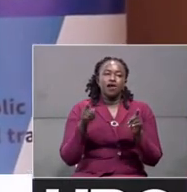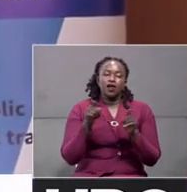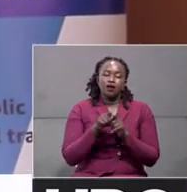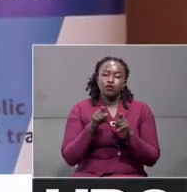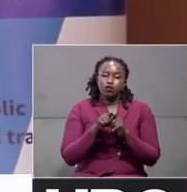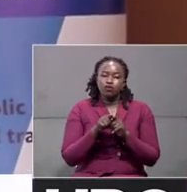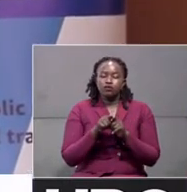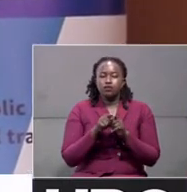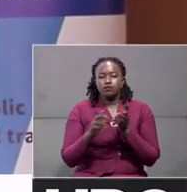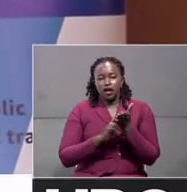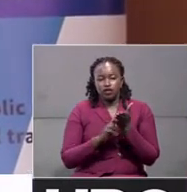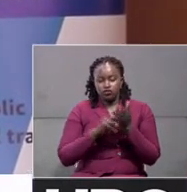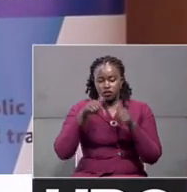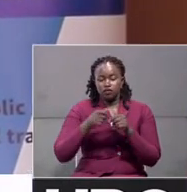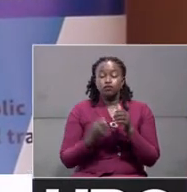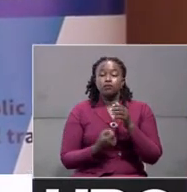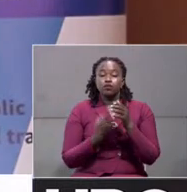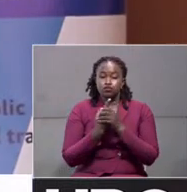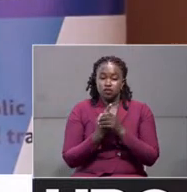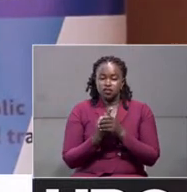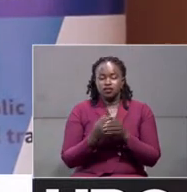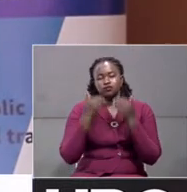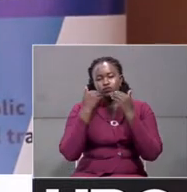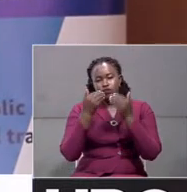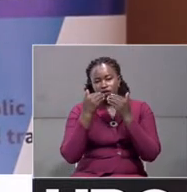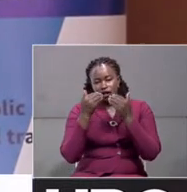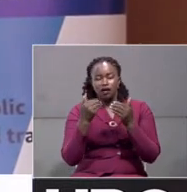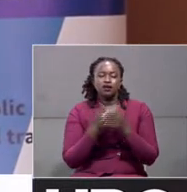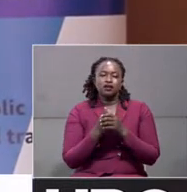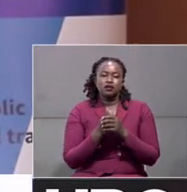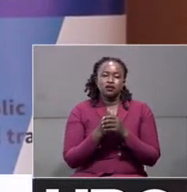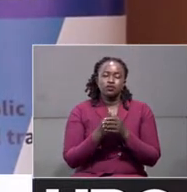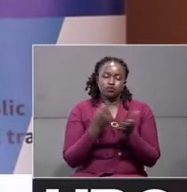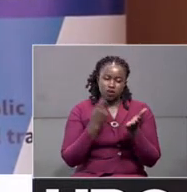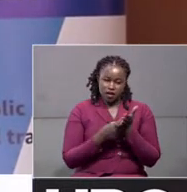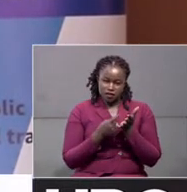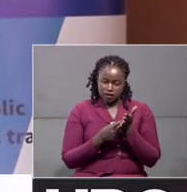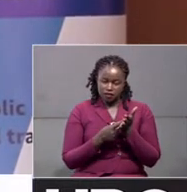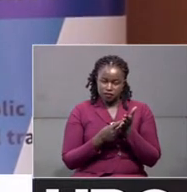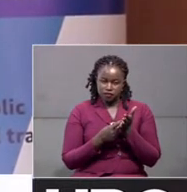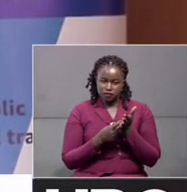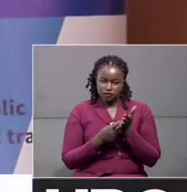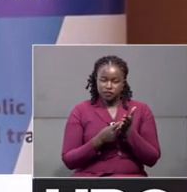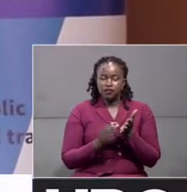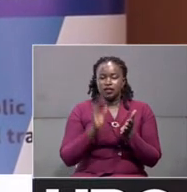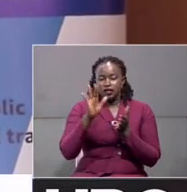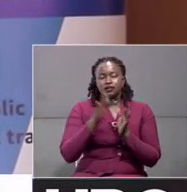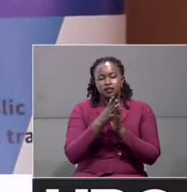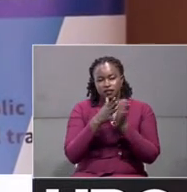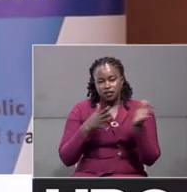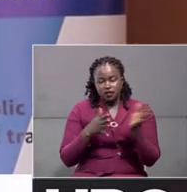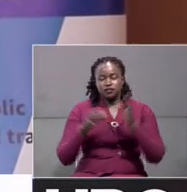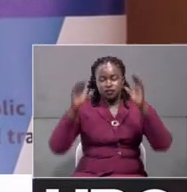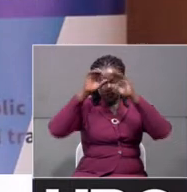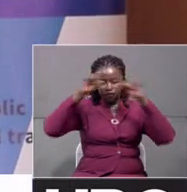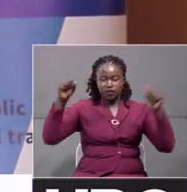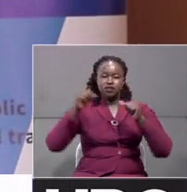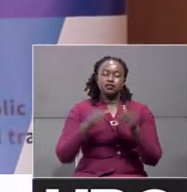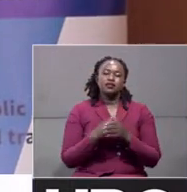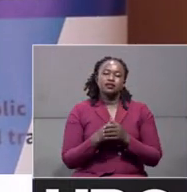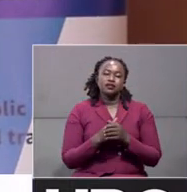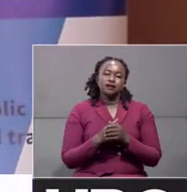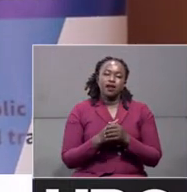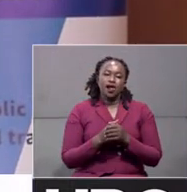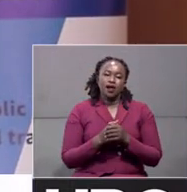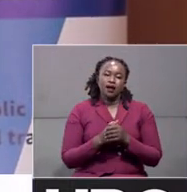this opportunity to thank Uganda, His Excellency the President,